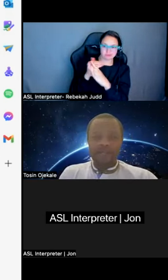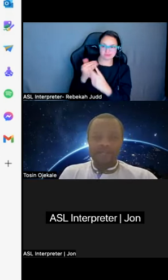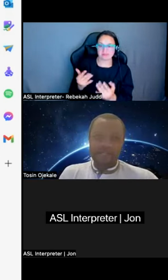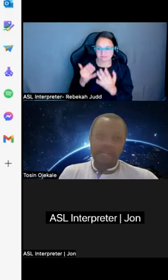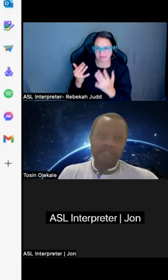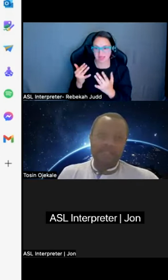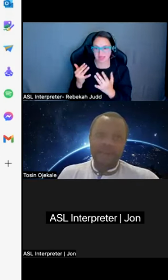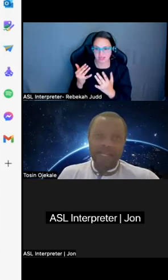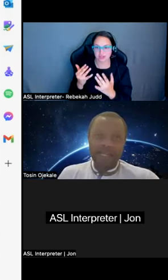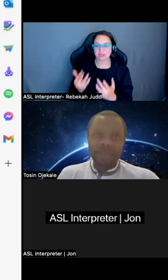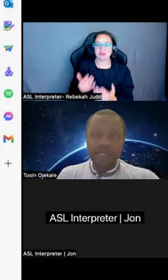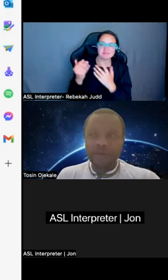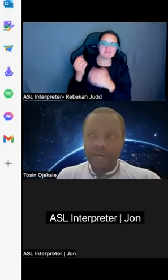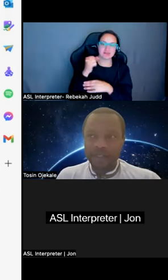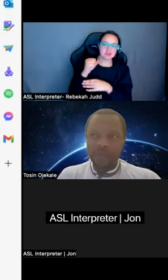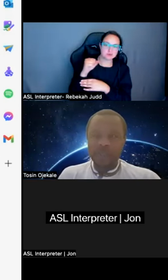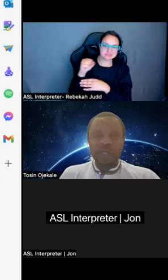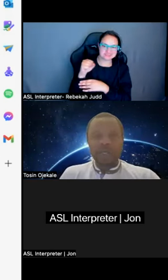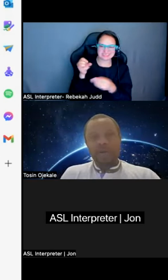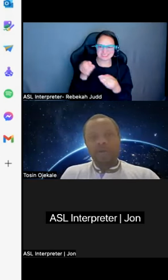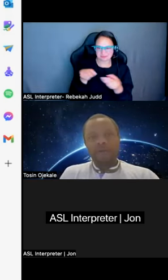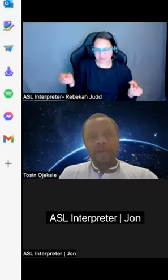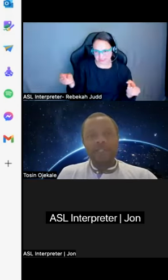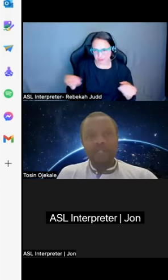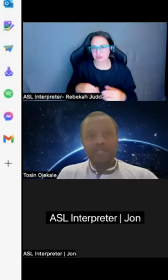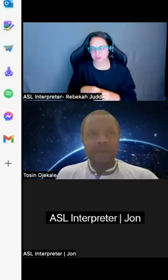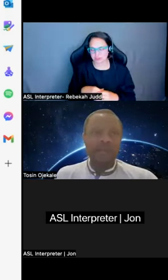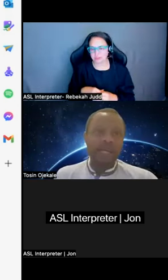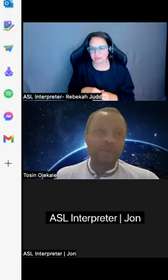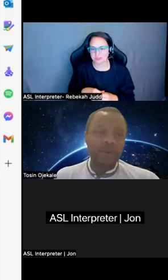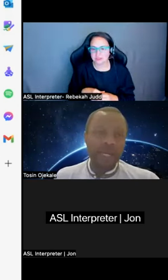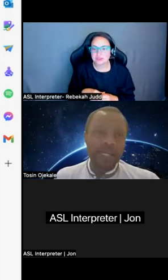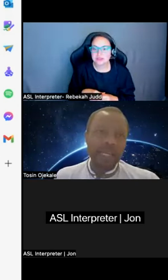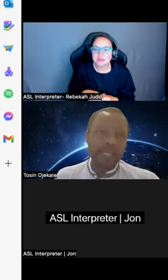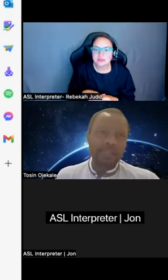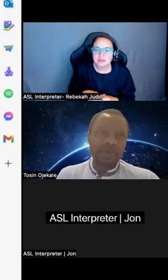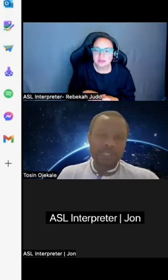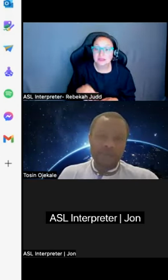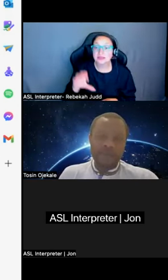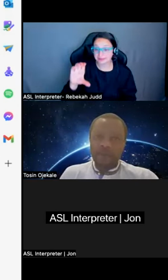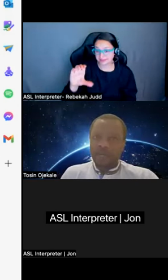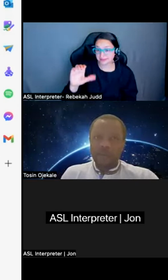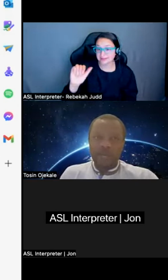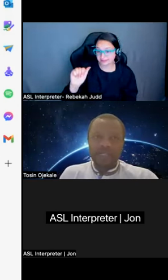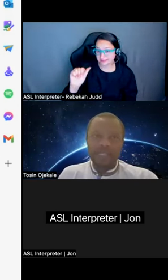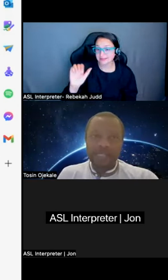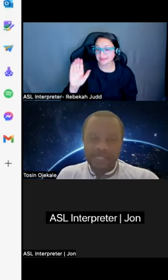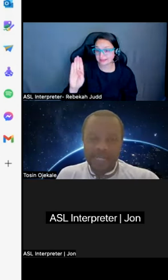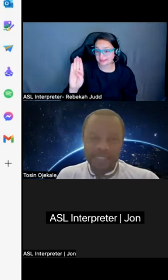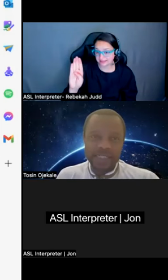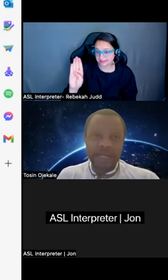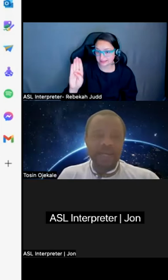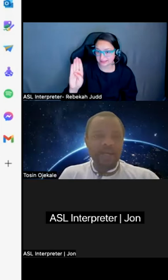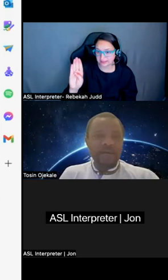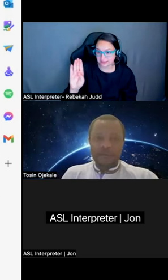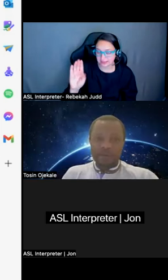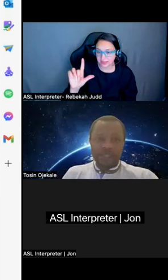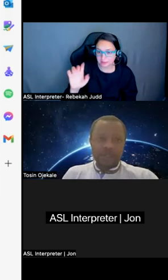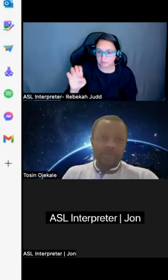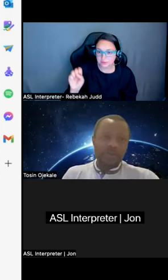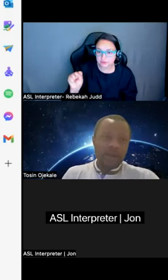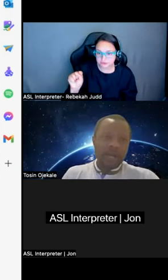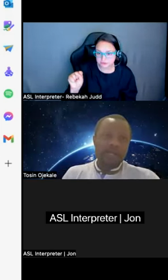fire resistant. Fire is a major factor of a major determinant when they are sourcing for equipment in the data center,